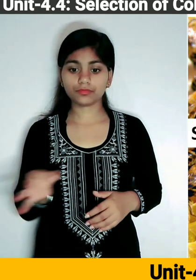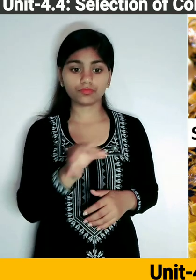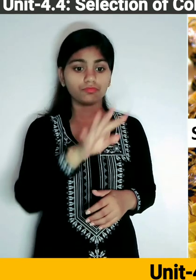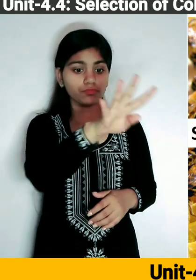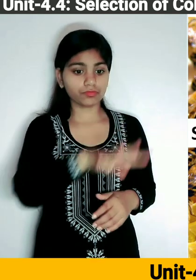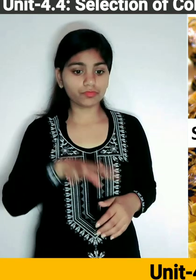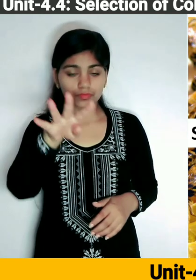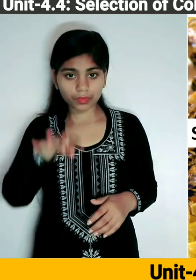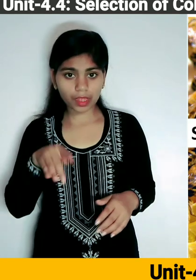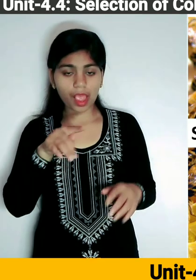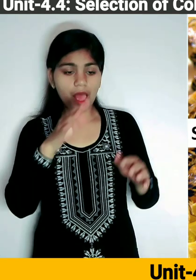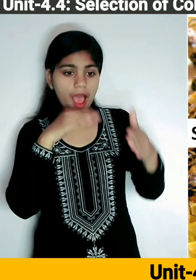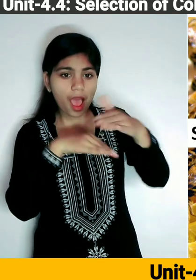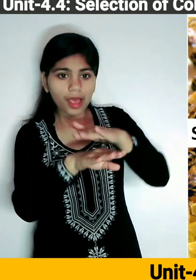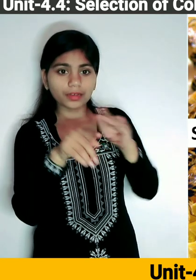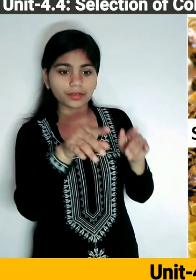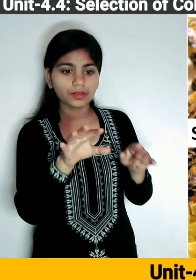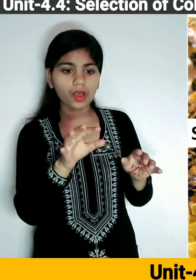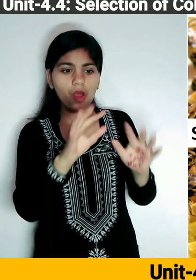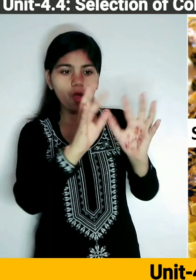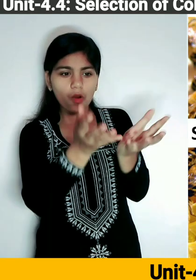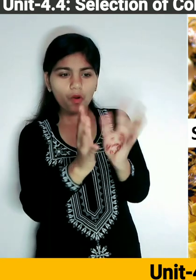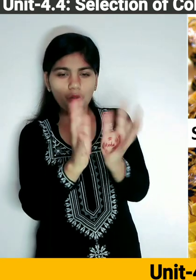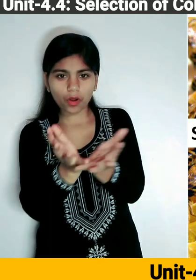and mass queen bee rearing.